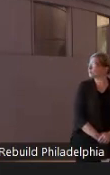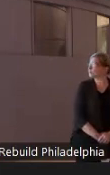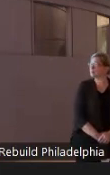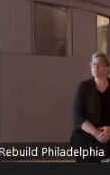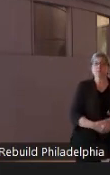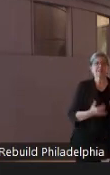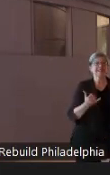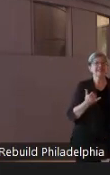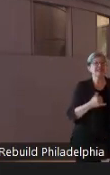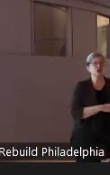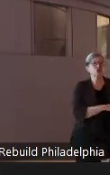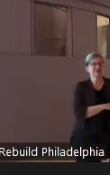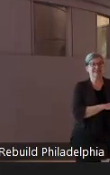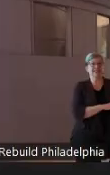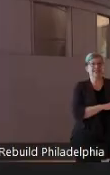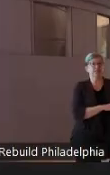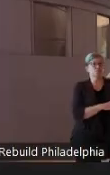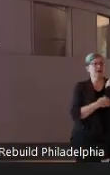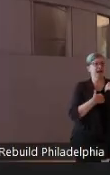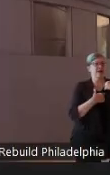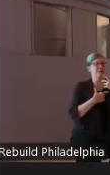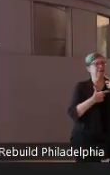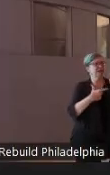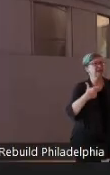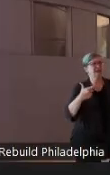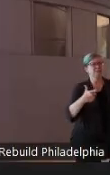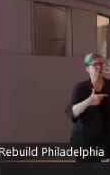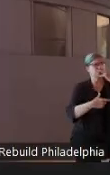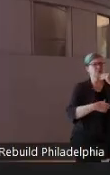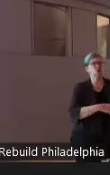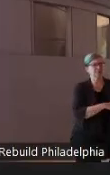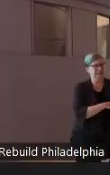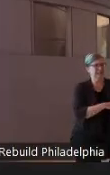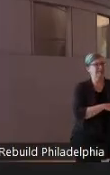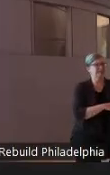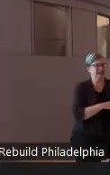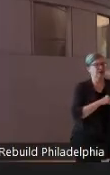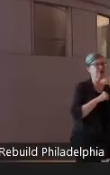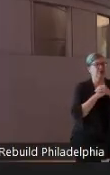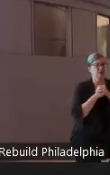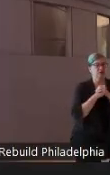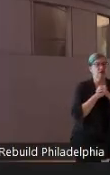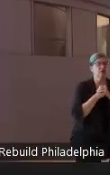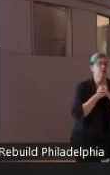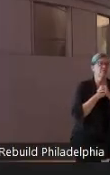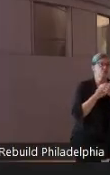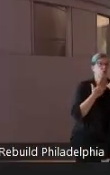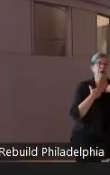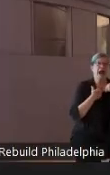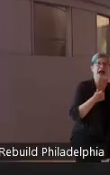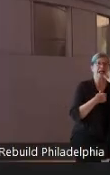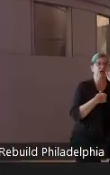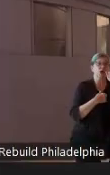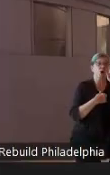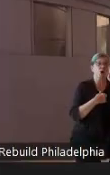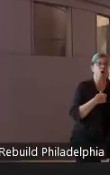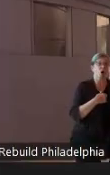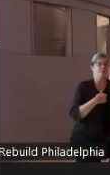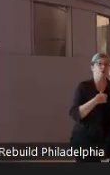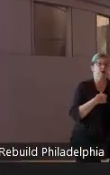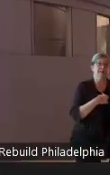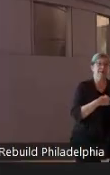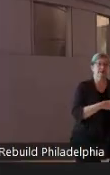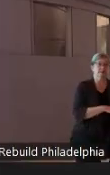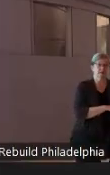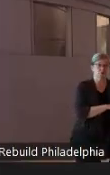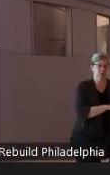Existing trees on the site, there are a lot of really large, beautiful trees on the site. And we did have an arborist look at it and do a